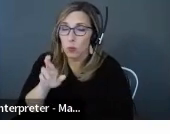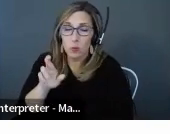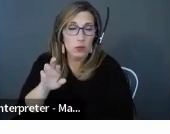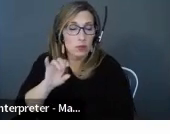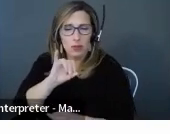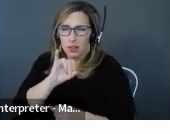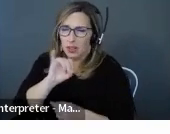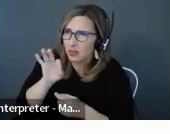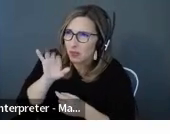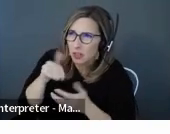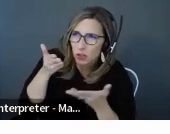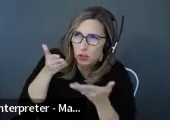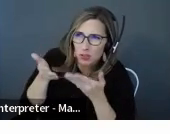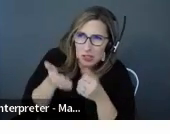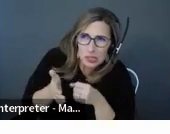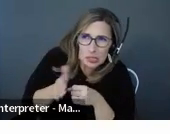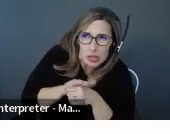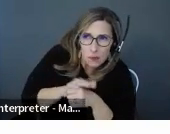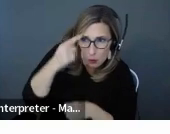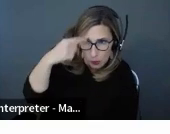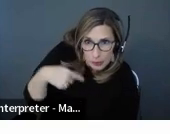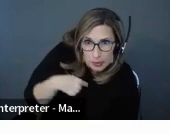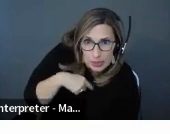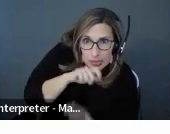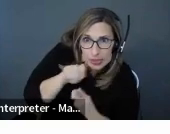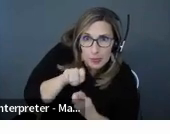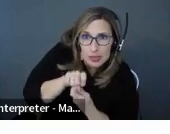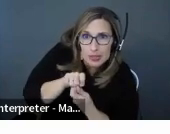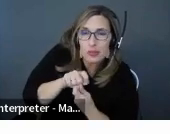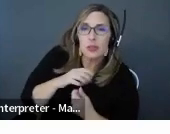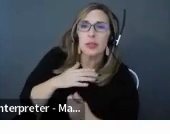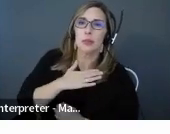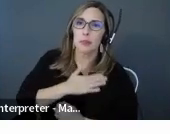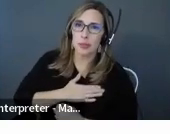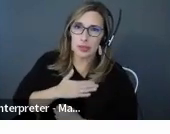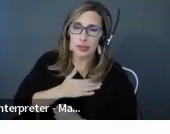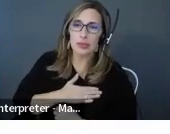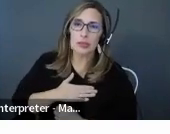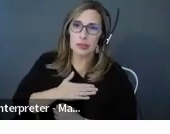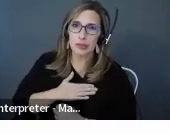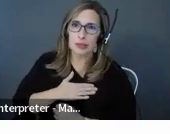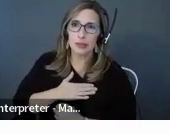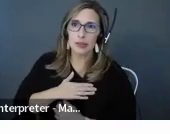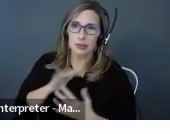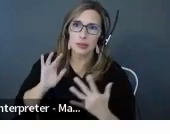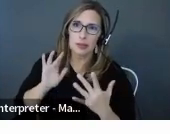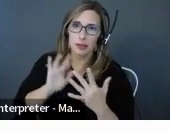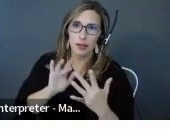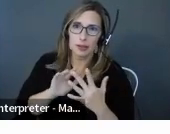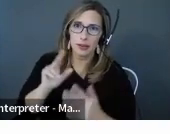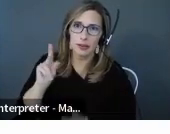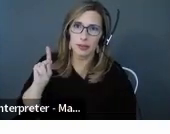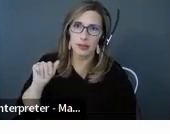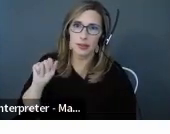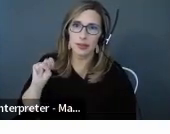service is covered for you, please explore those with a CanCare